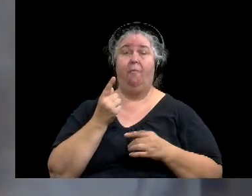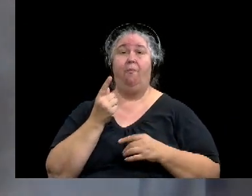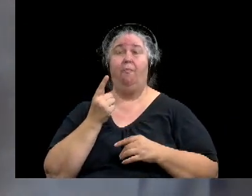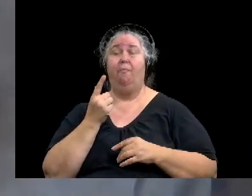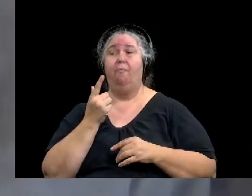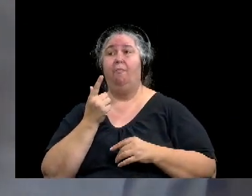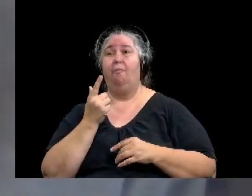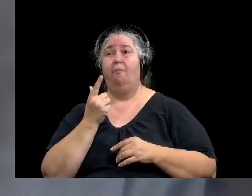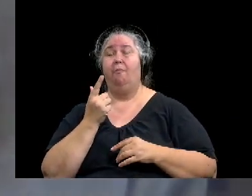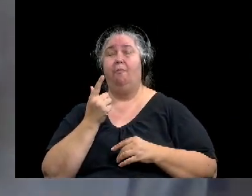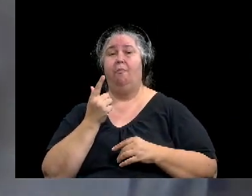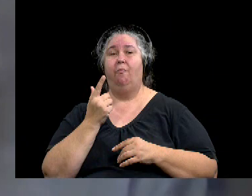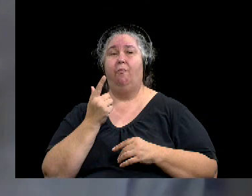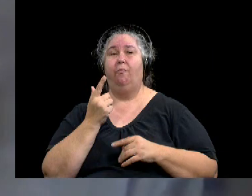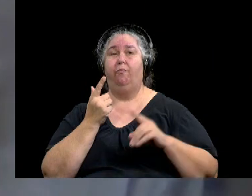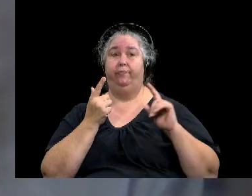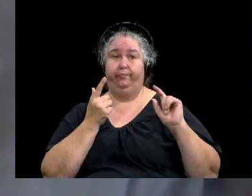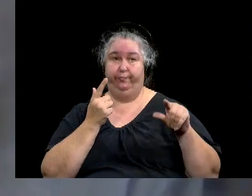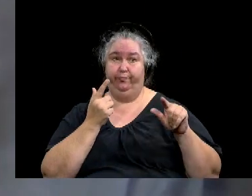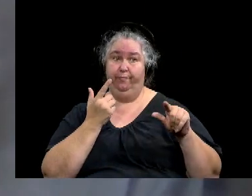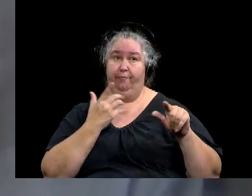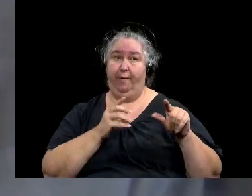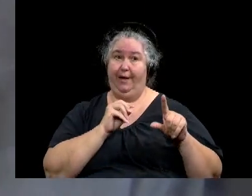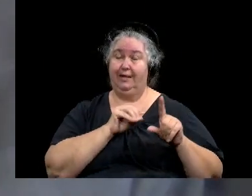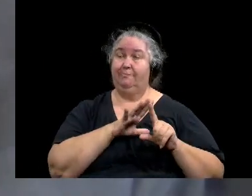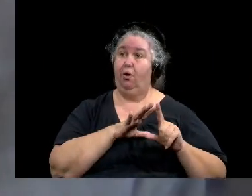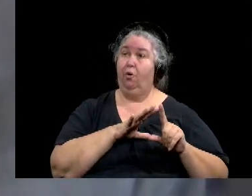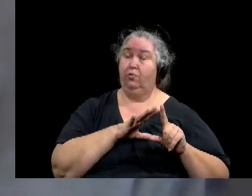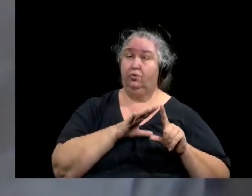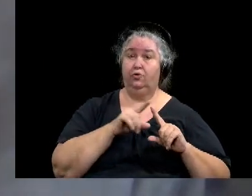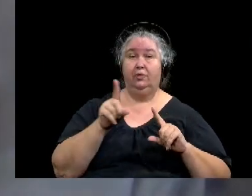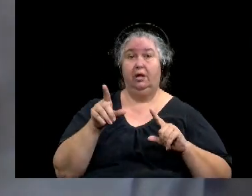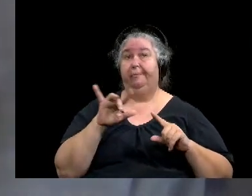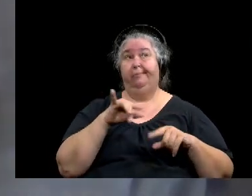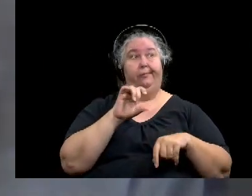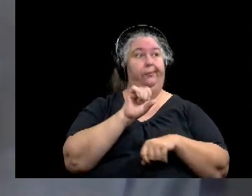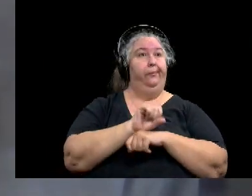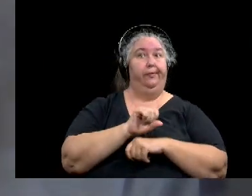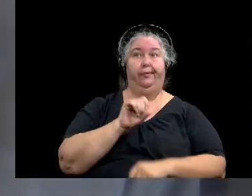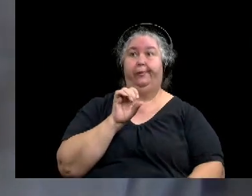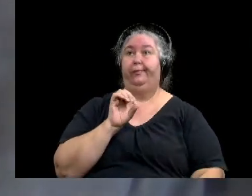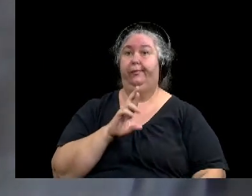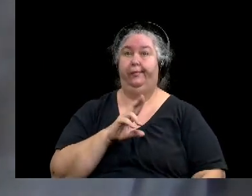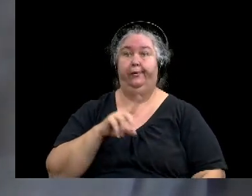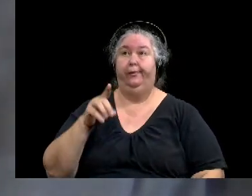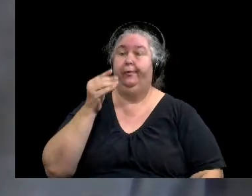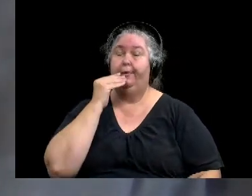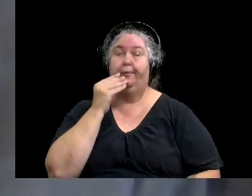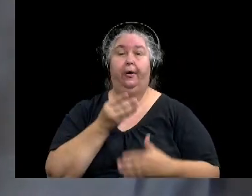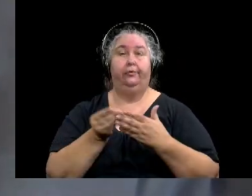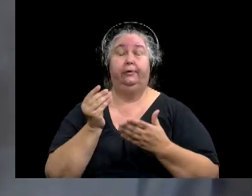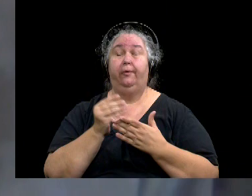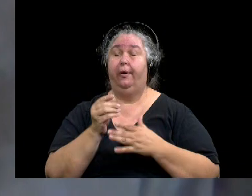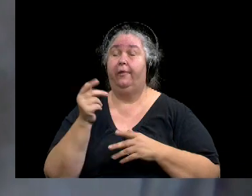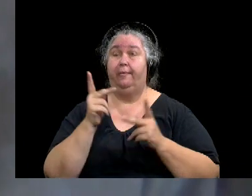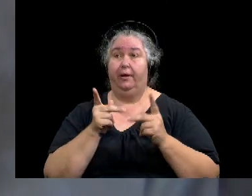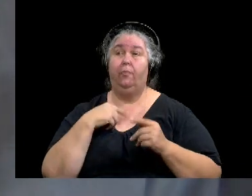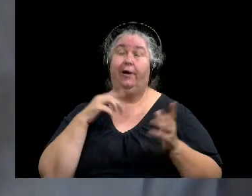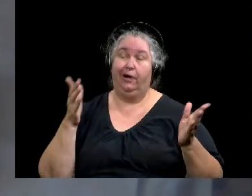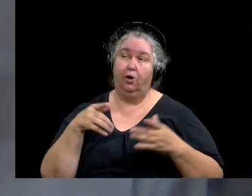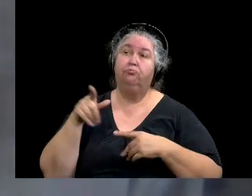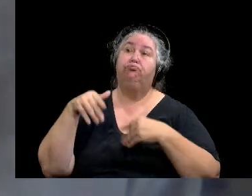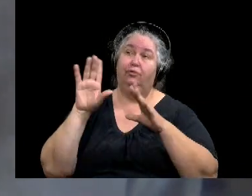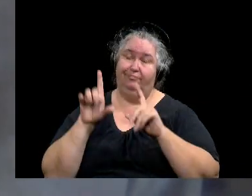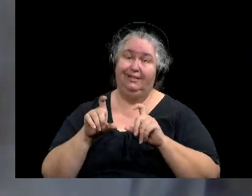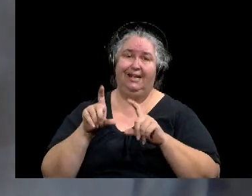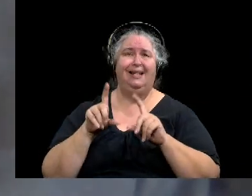have been in an area that might have exposed them, which could be at work or it could be at the grocery store or other places.